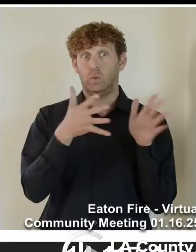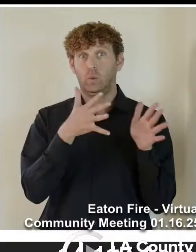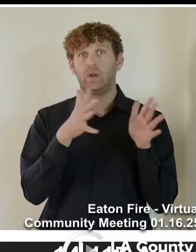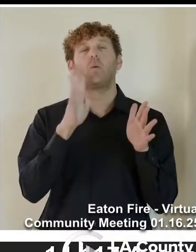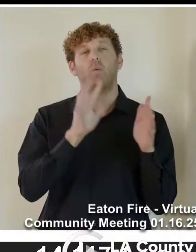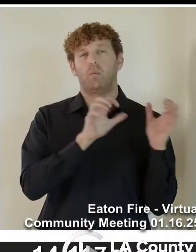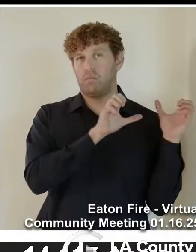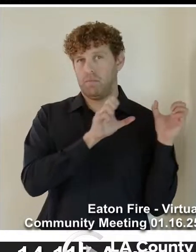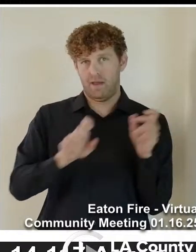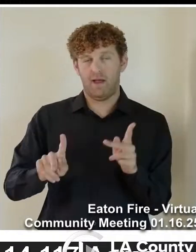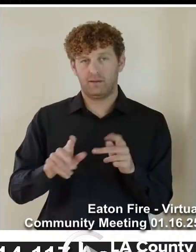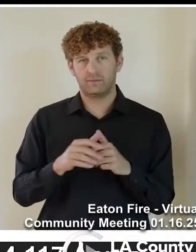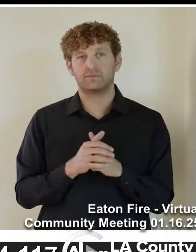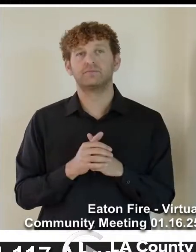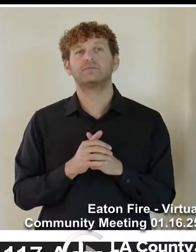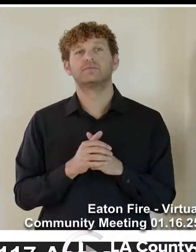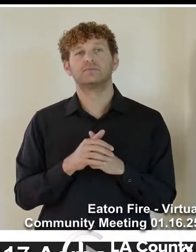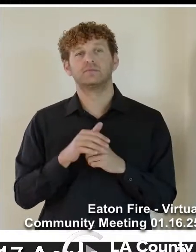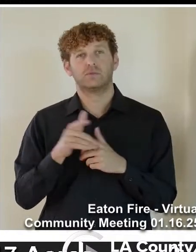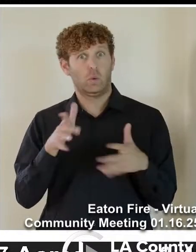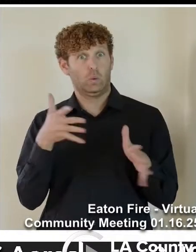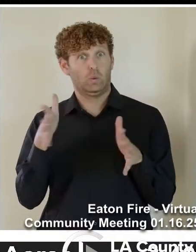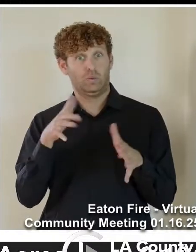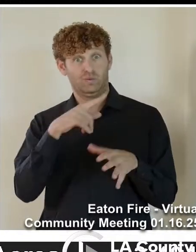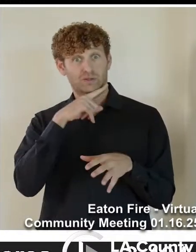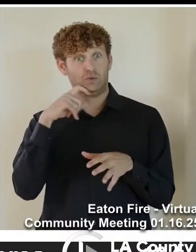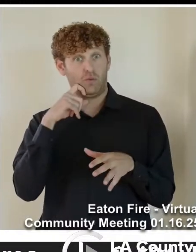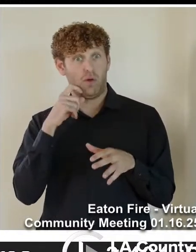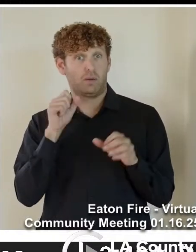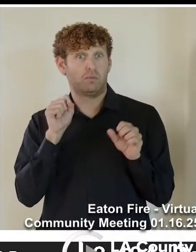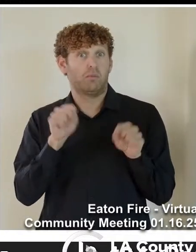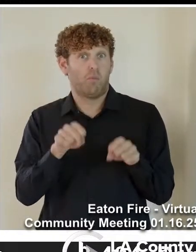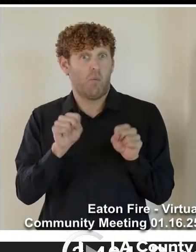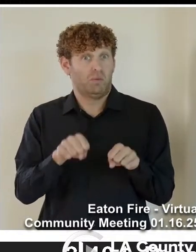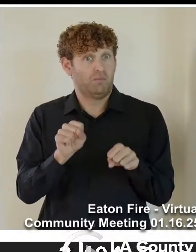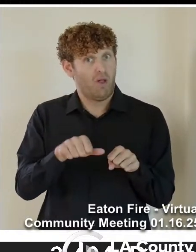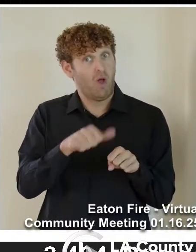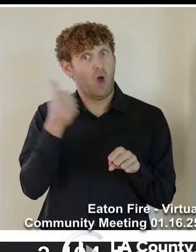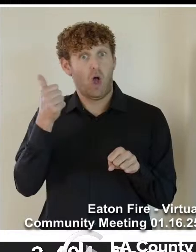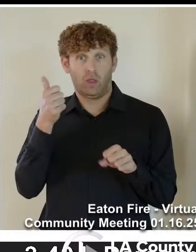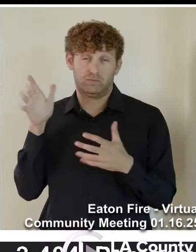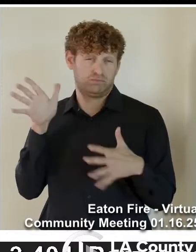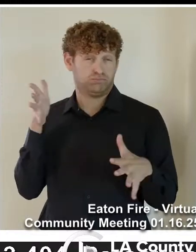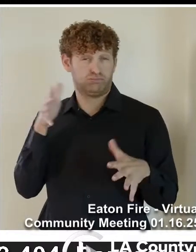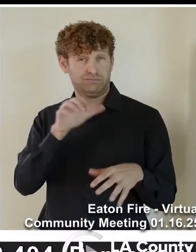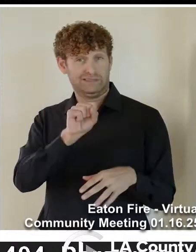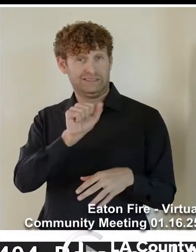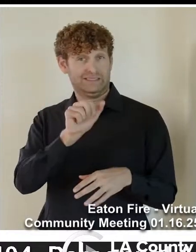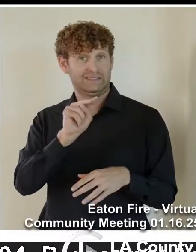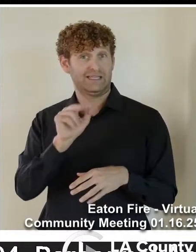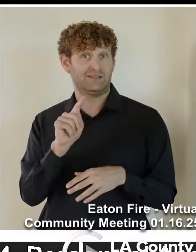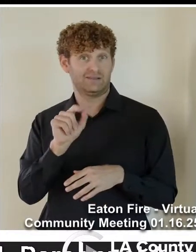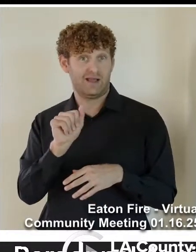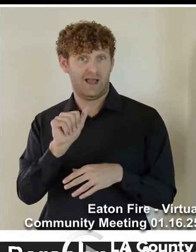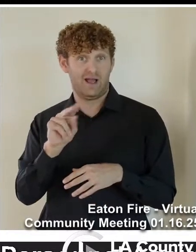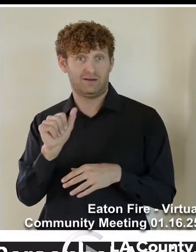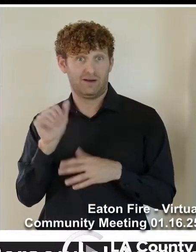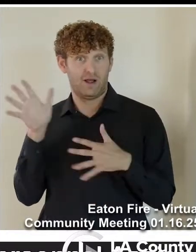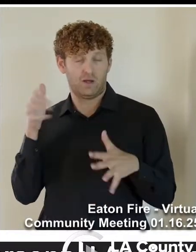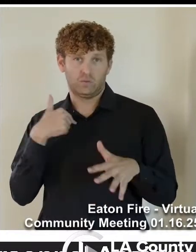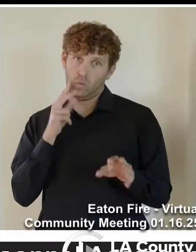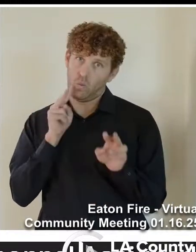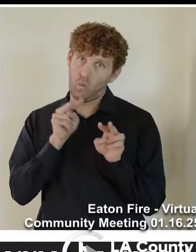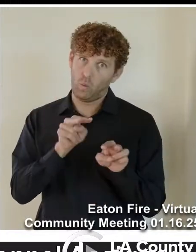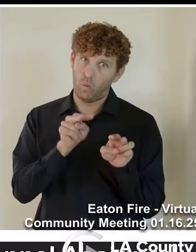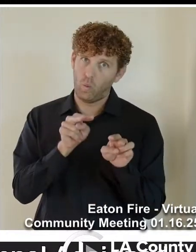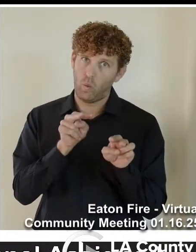very dry. There is potential for another Santa Ana wind event. It's something we're tracking very closely. There's only about a small percentage, maybe